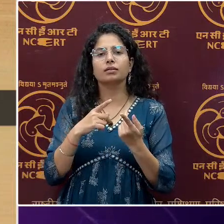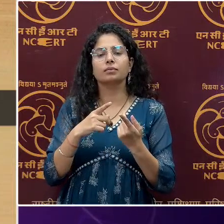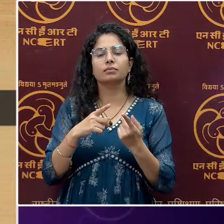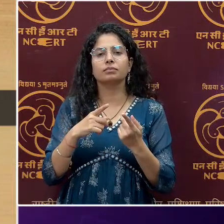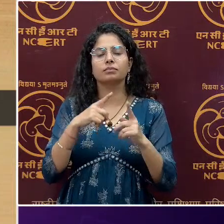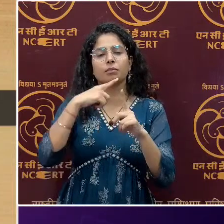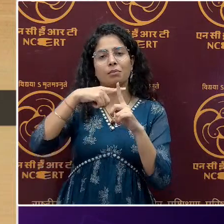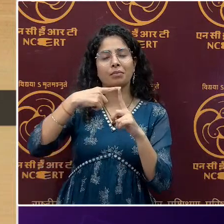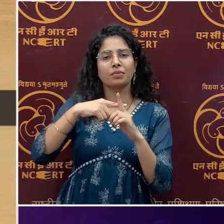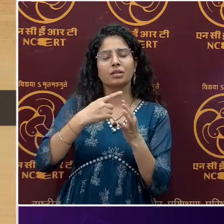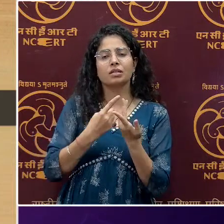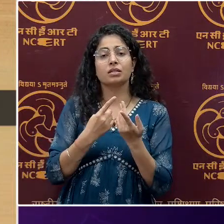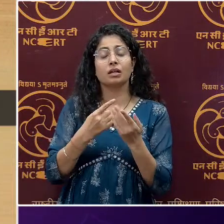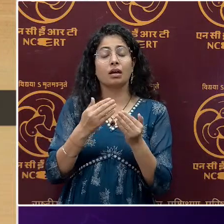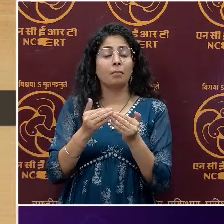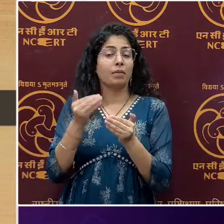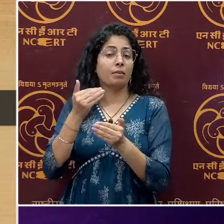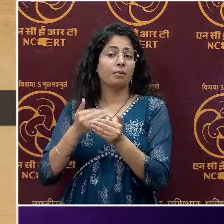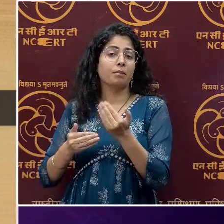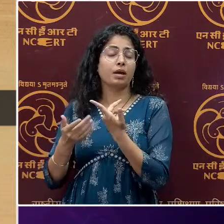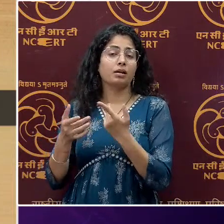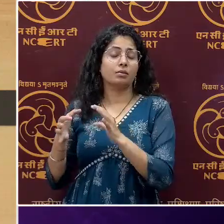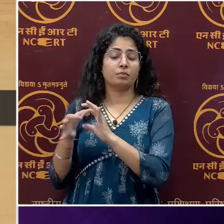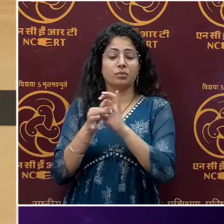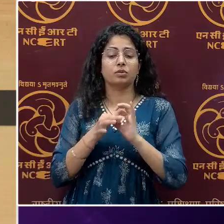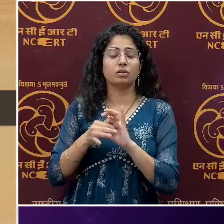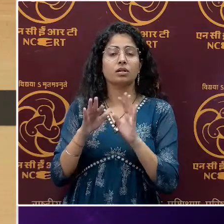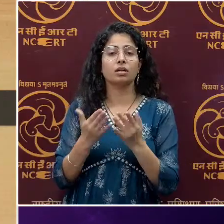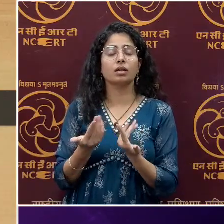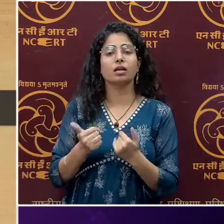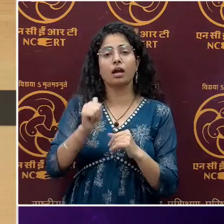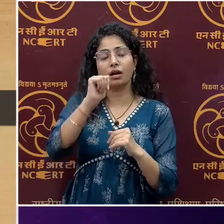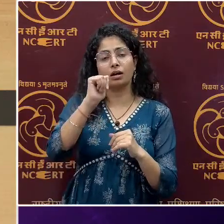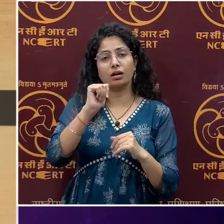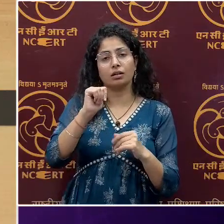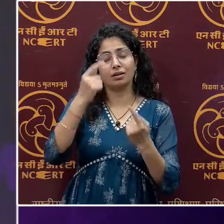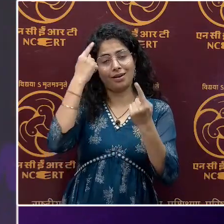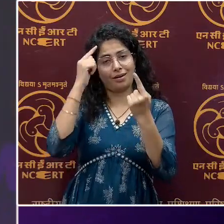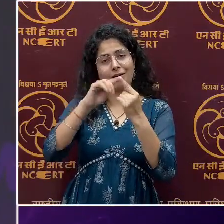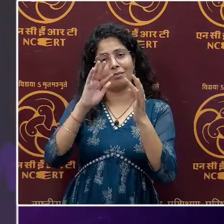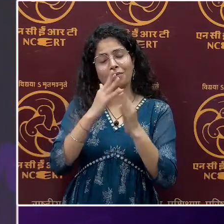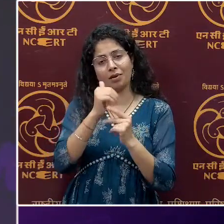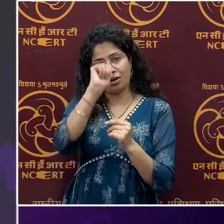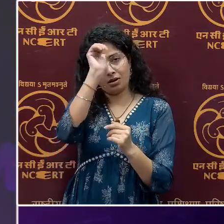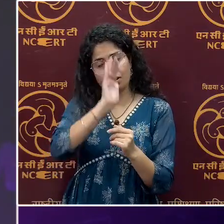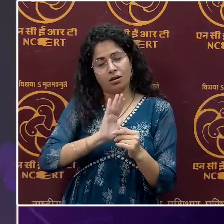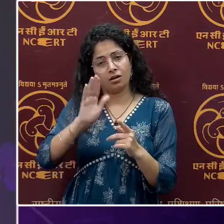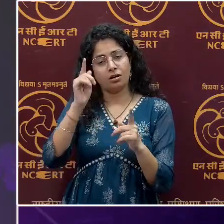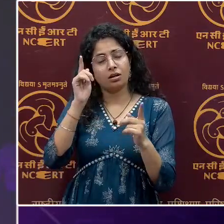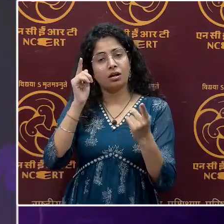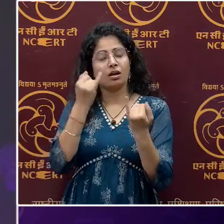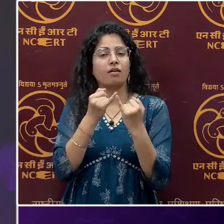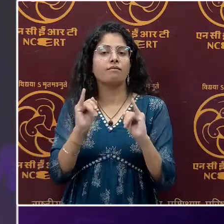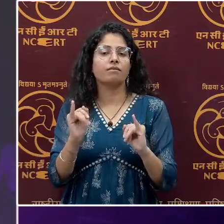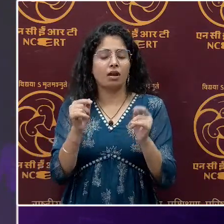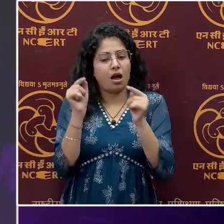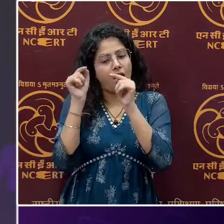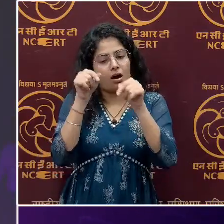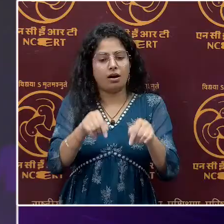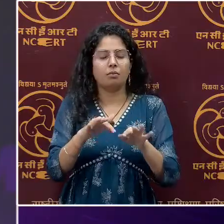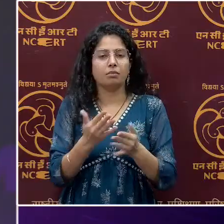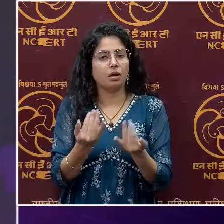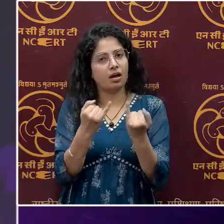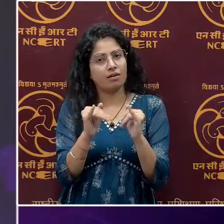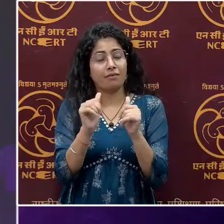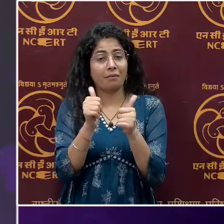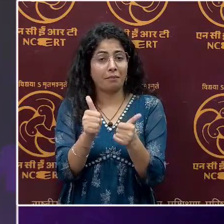all are united by is independence. Yes, you're right, ma'am. Today we have different desires, dreams and ambitions. Now, because now we are independent. Yes, but